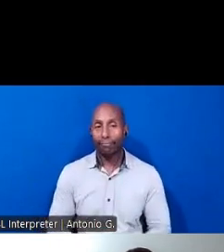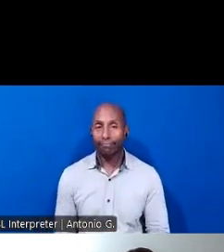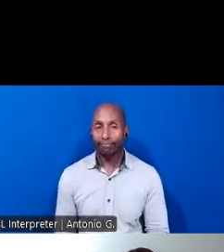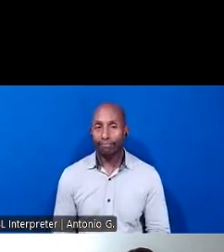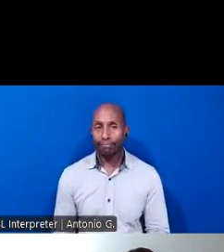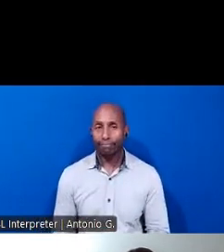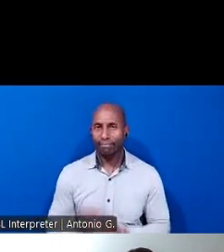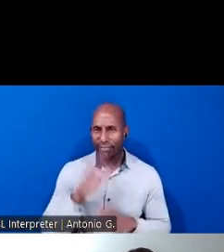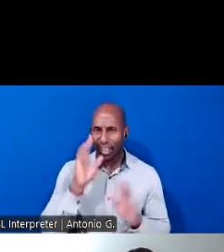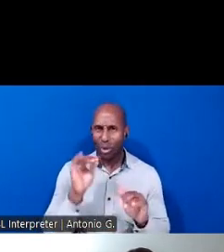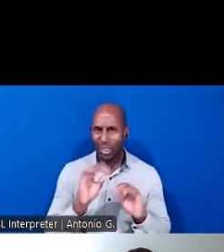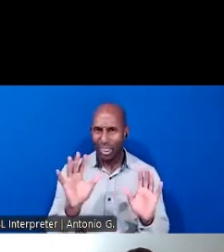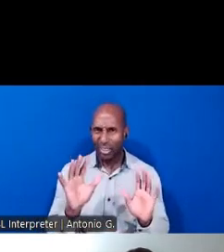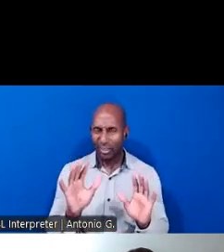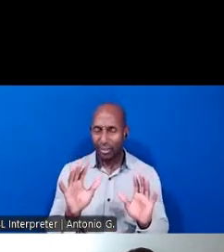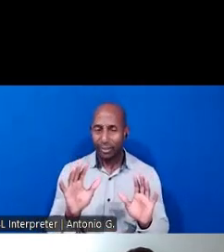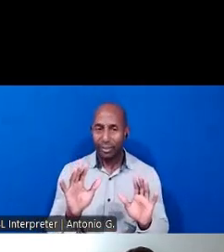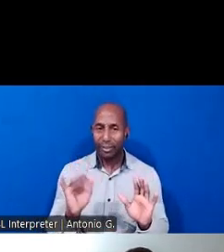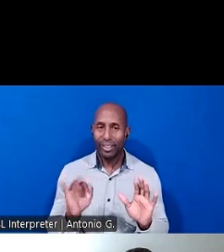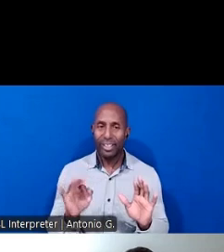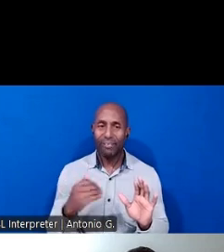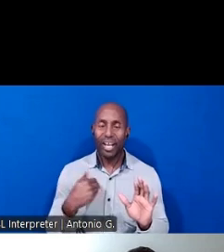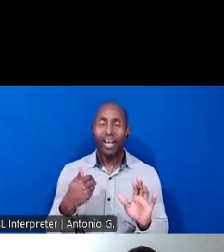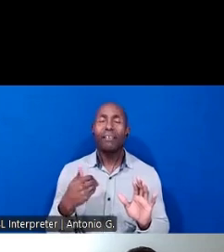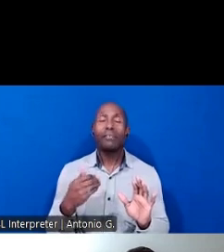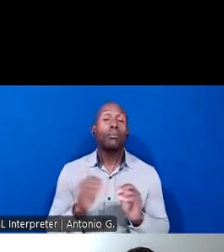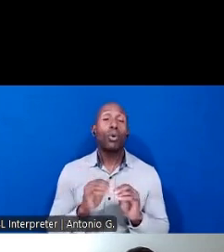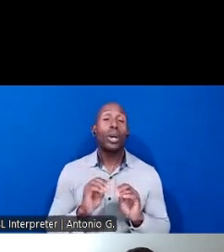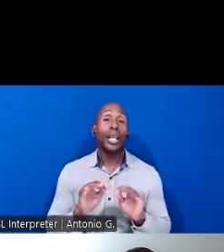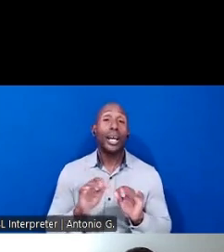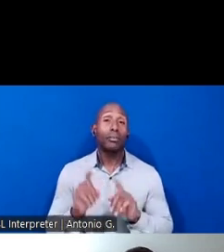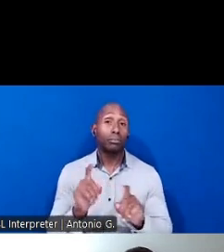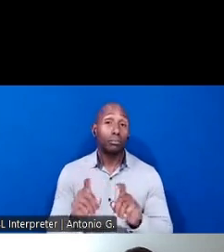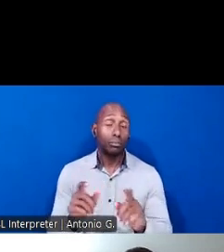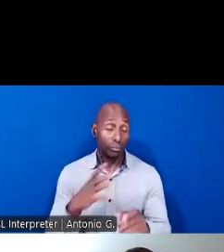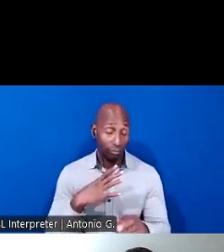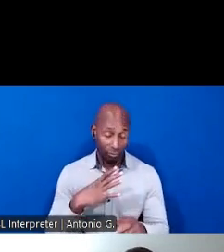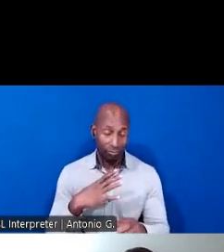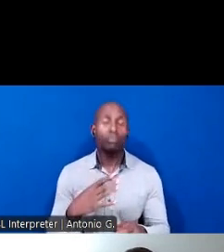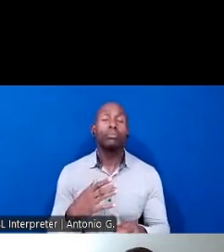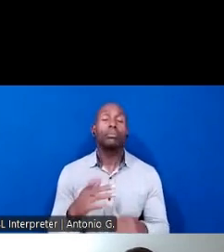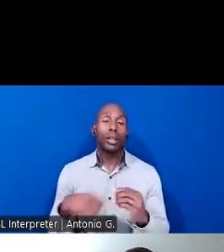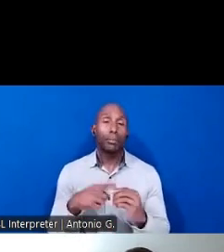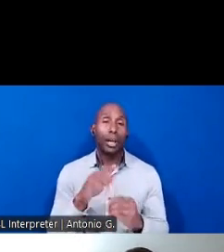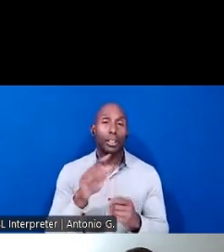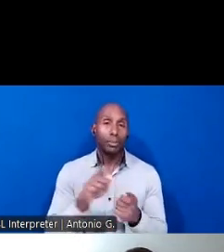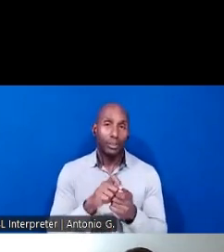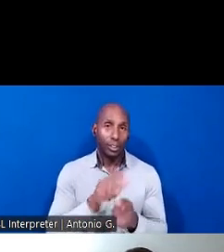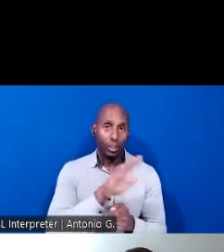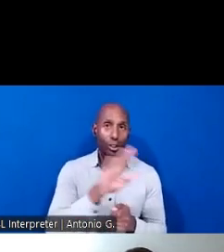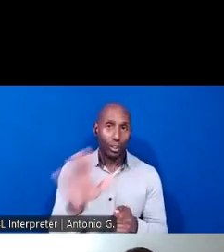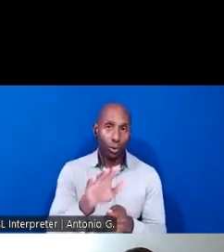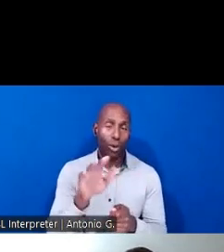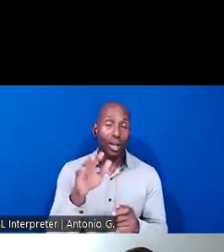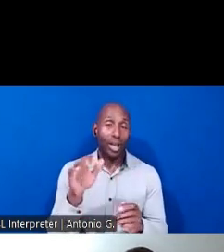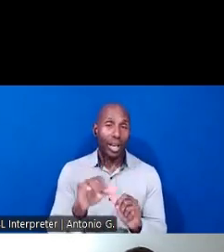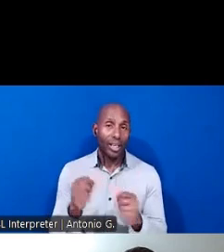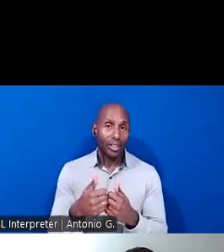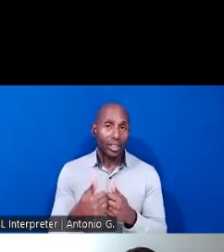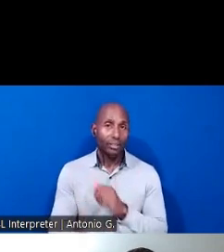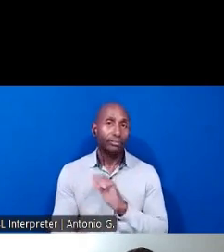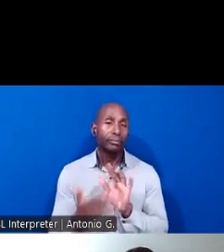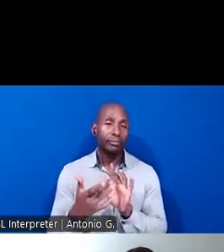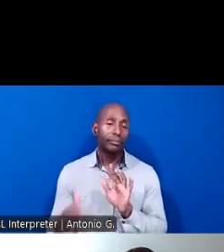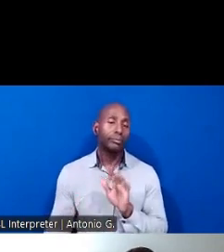clear. And again, if anybody has any clarifying questions specifically about what's going on at your agency, feel free to reach out to